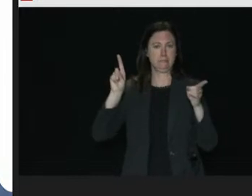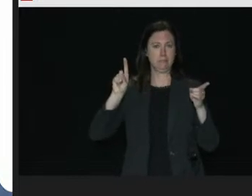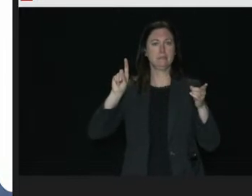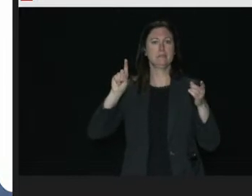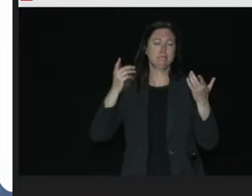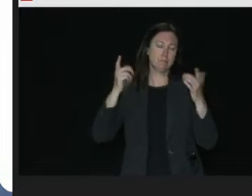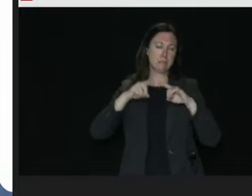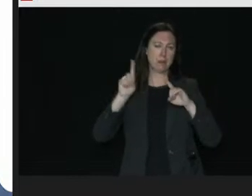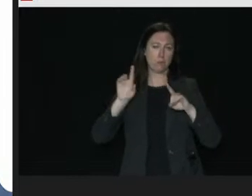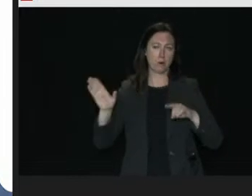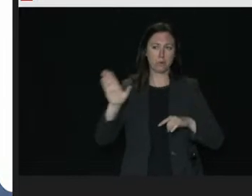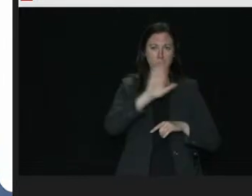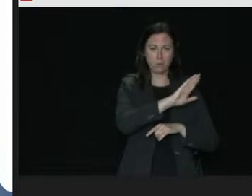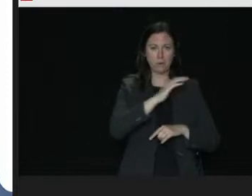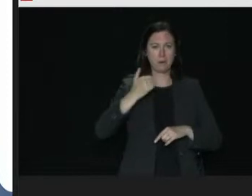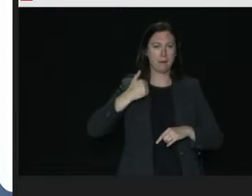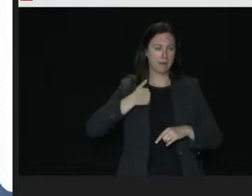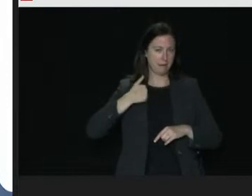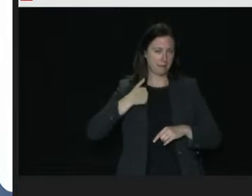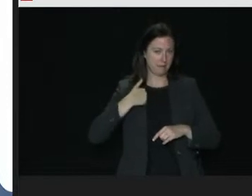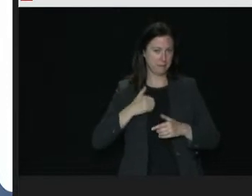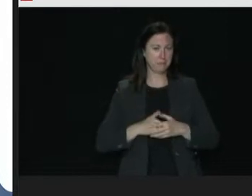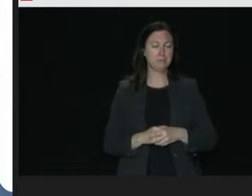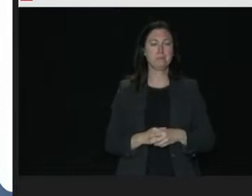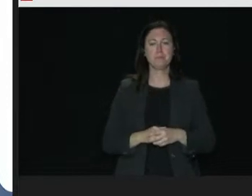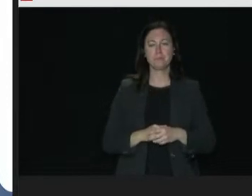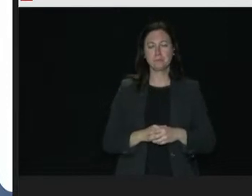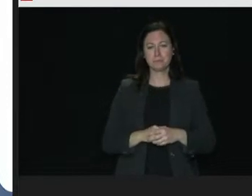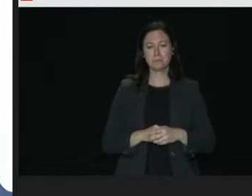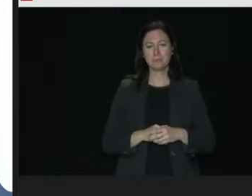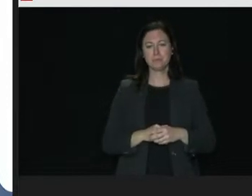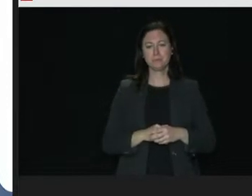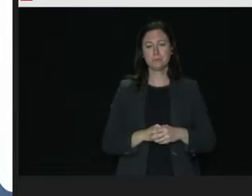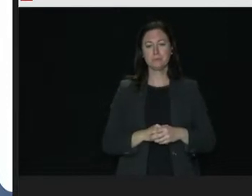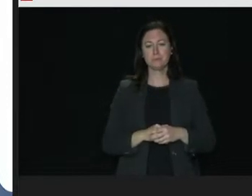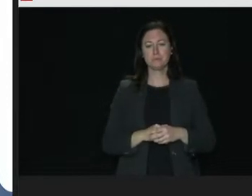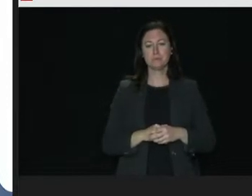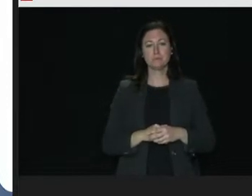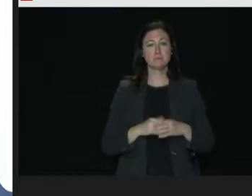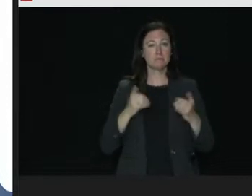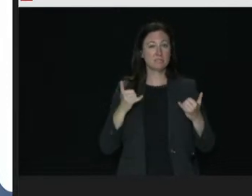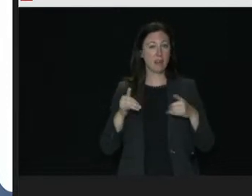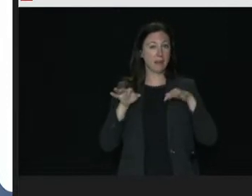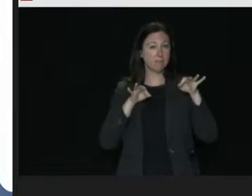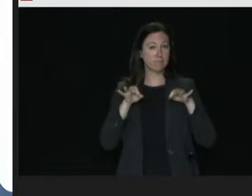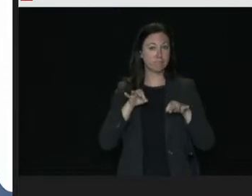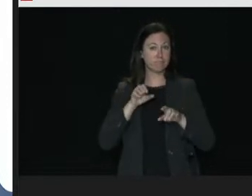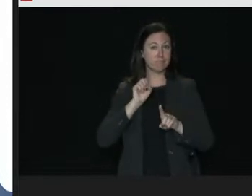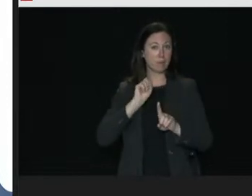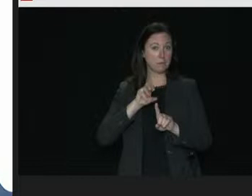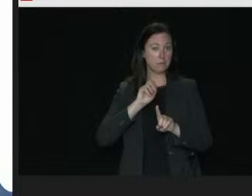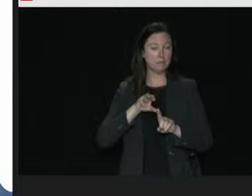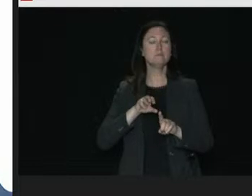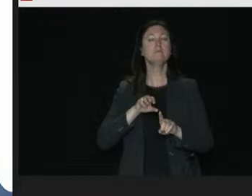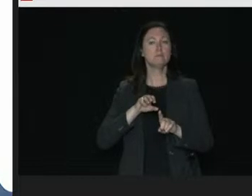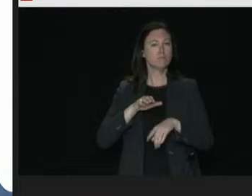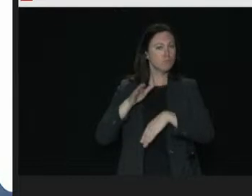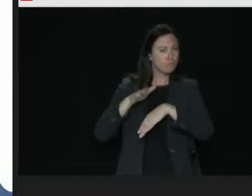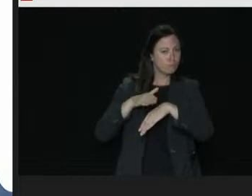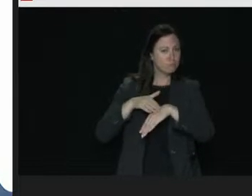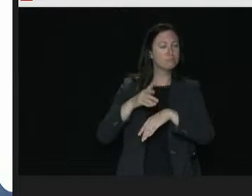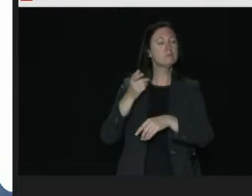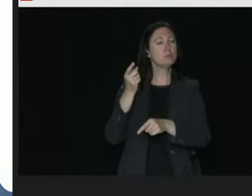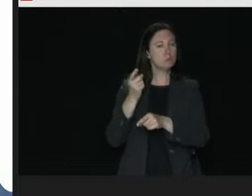are or where we will be in the country, this update is a reminder that although we've made important